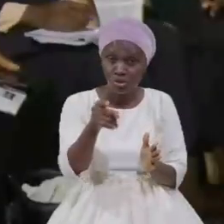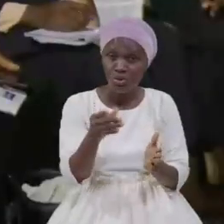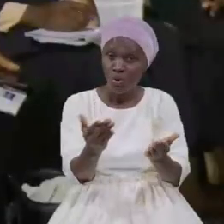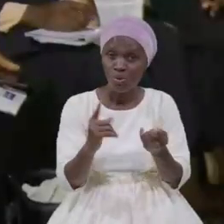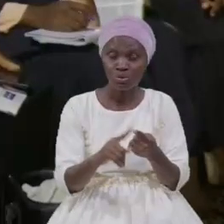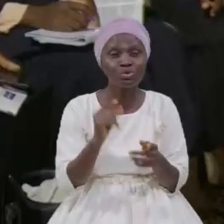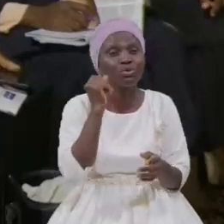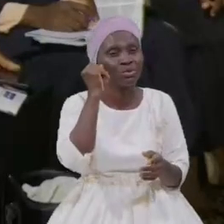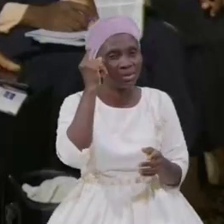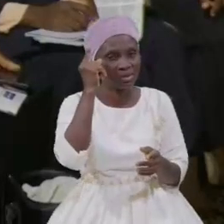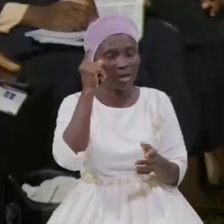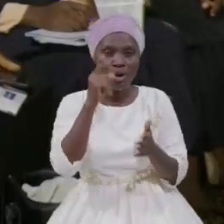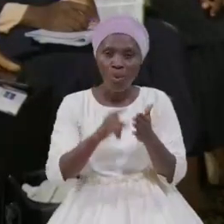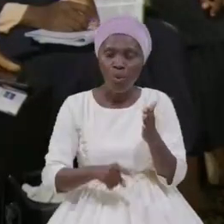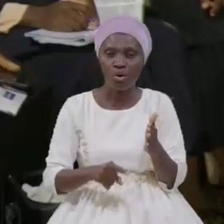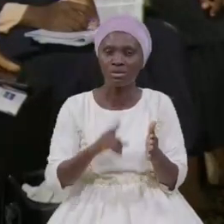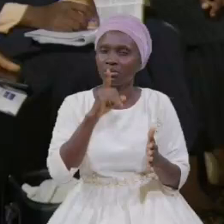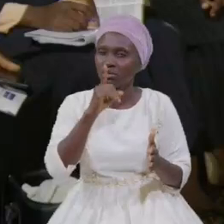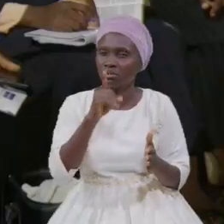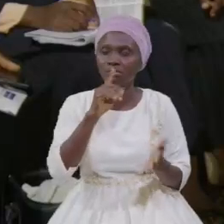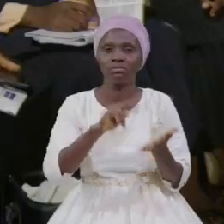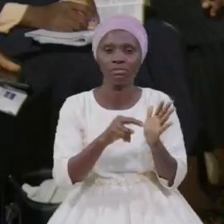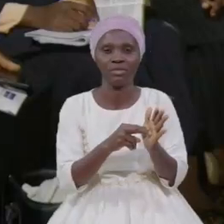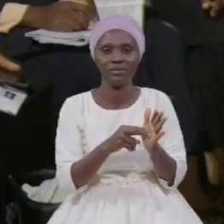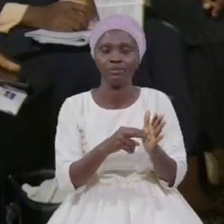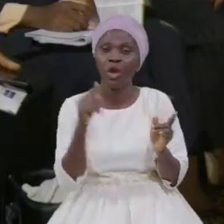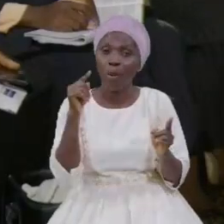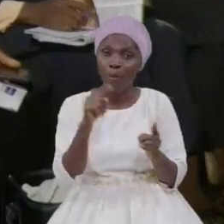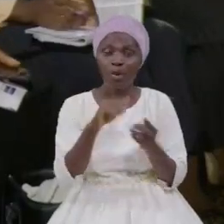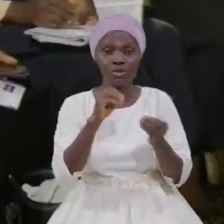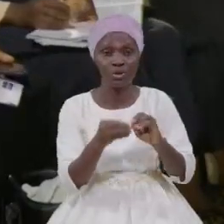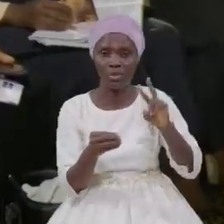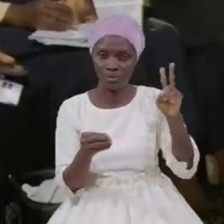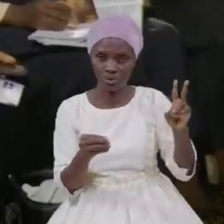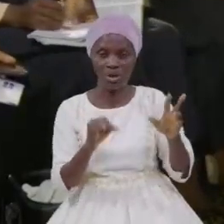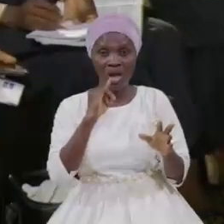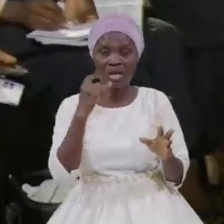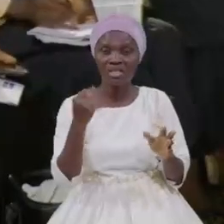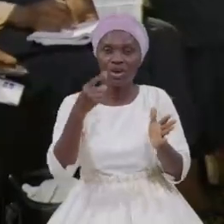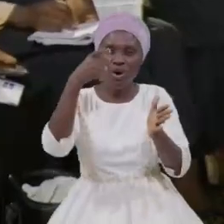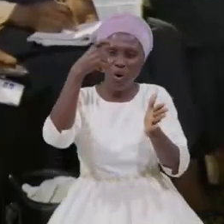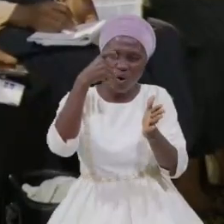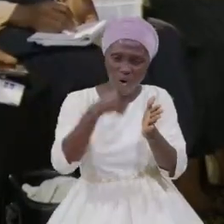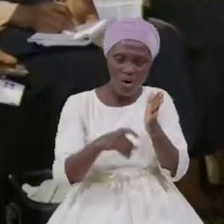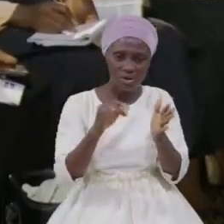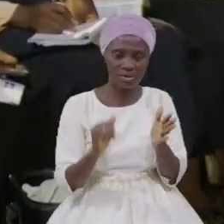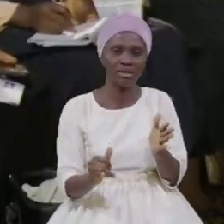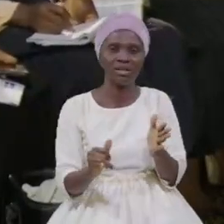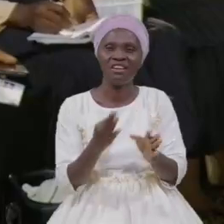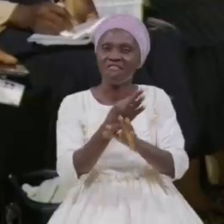it actually means. So point number two is the costly free grace